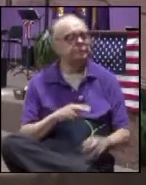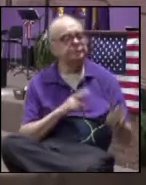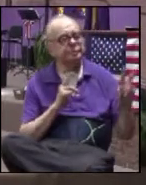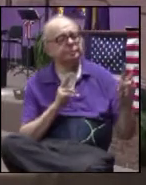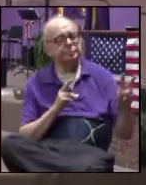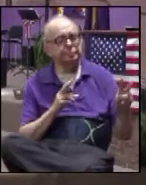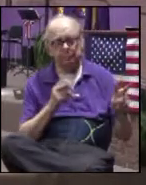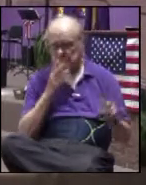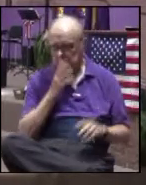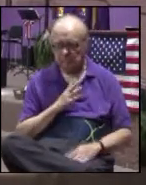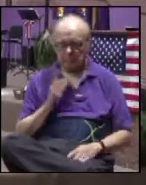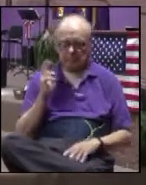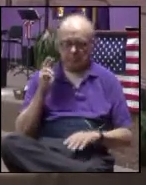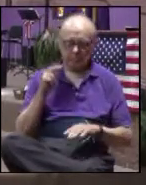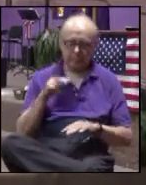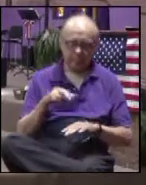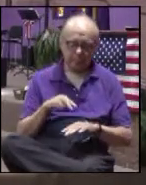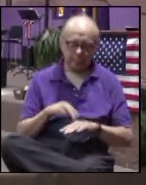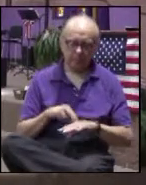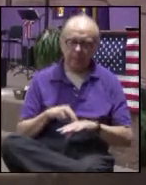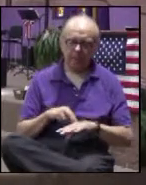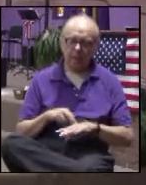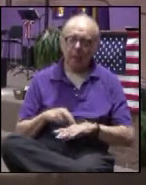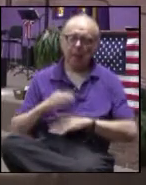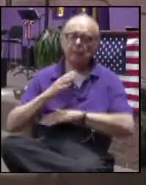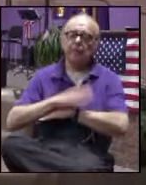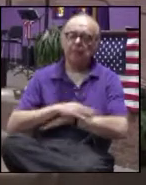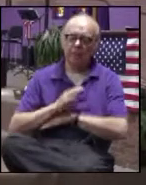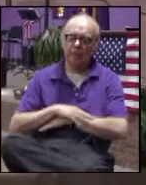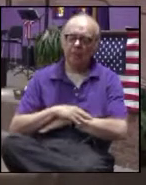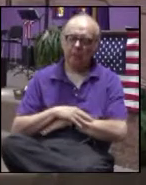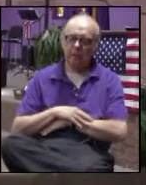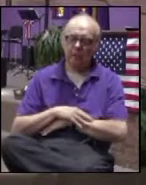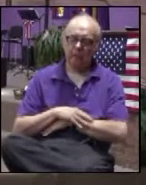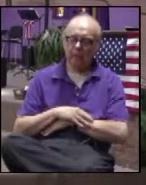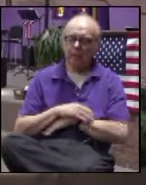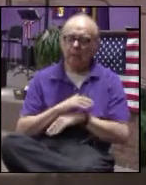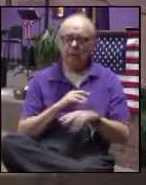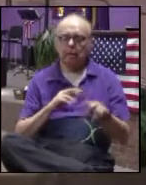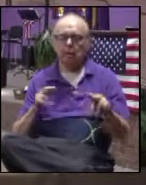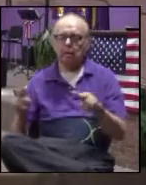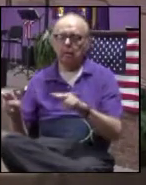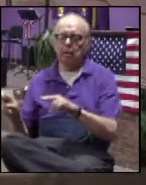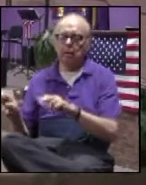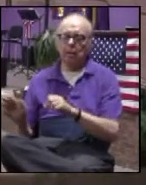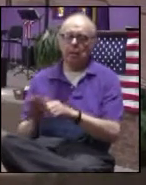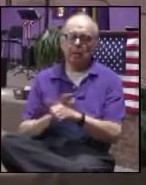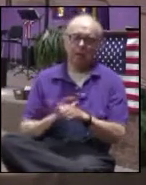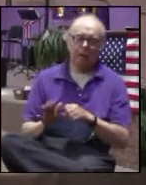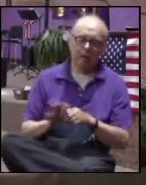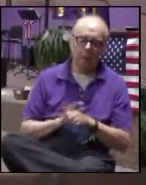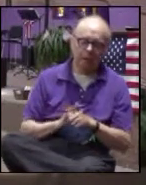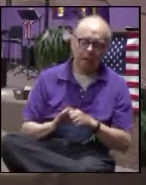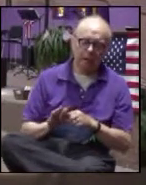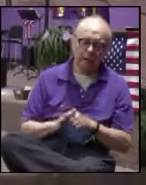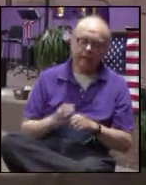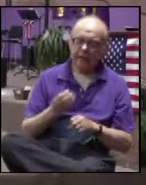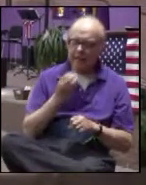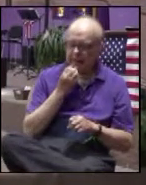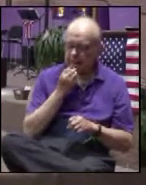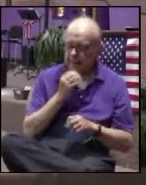up, and she's standing on top of the dining room table, just looking out over the entire dining